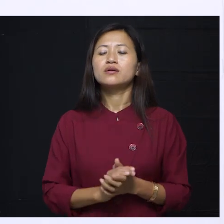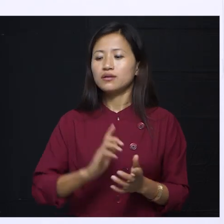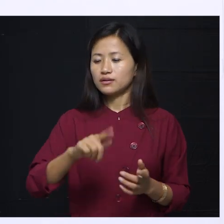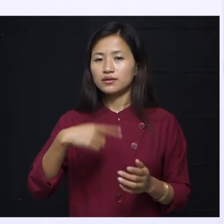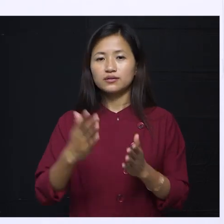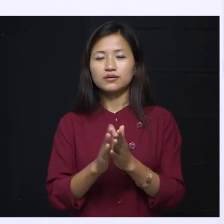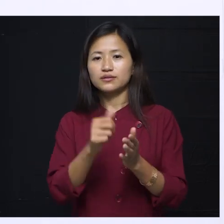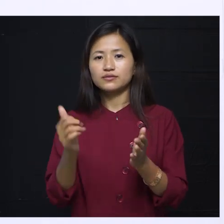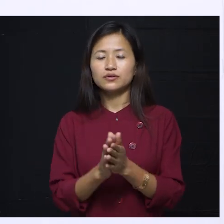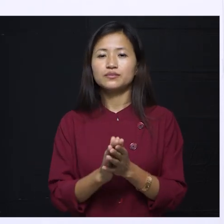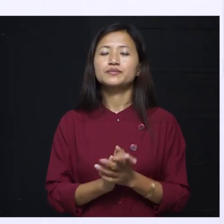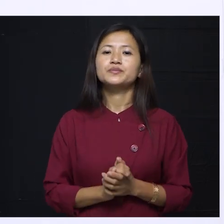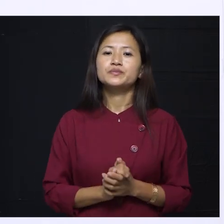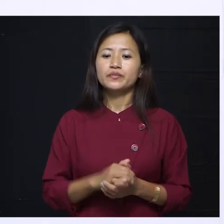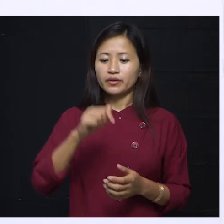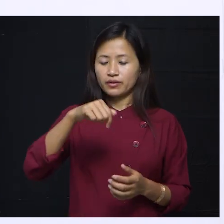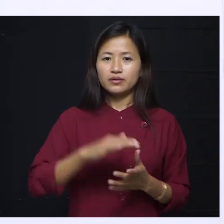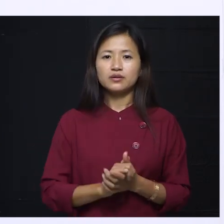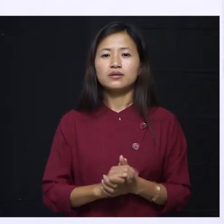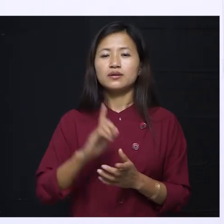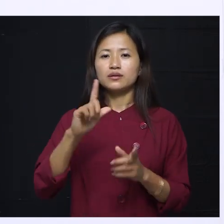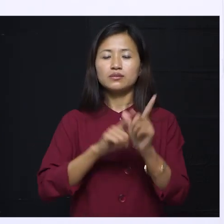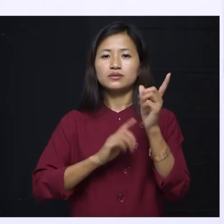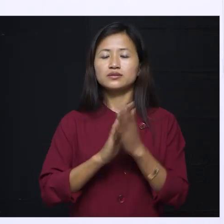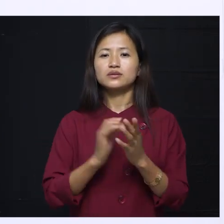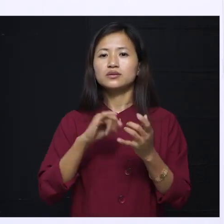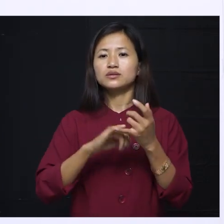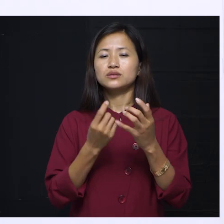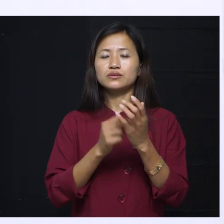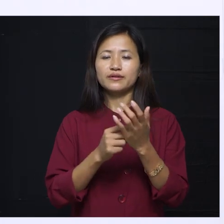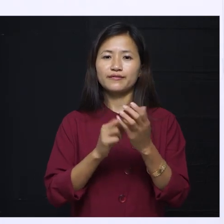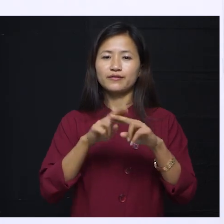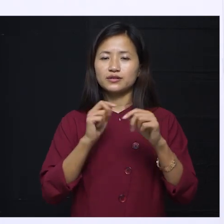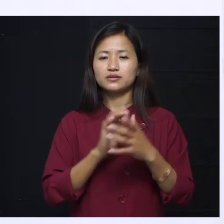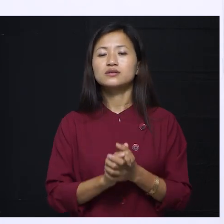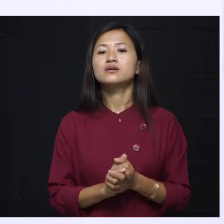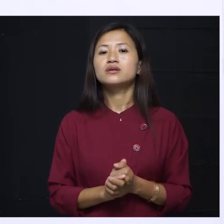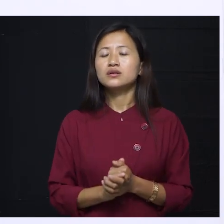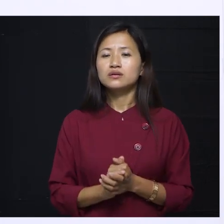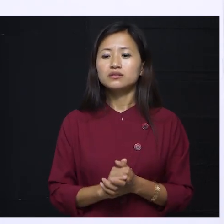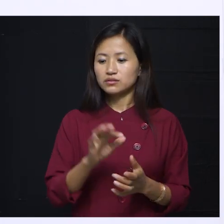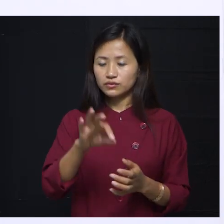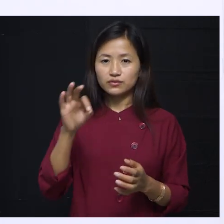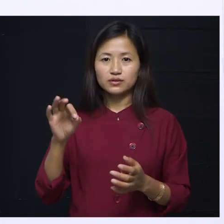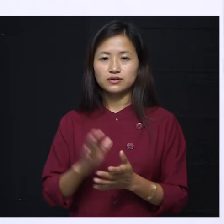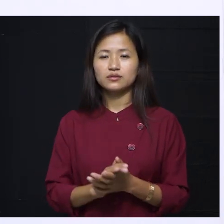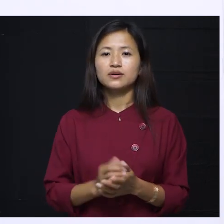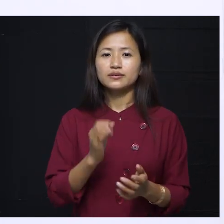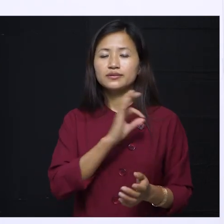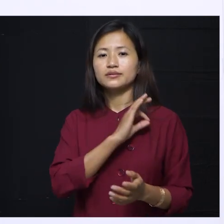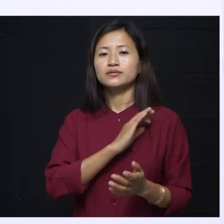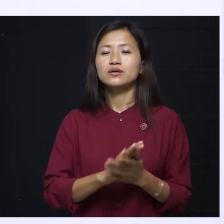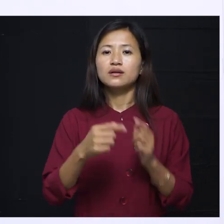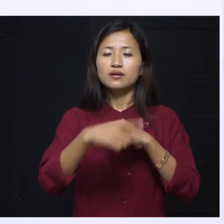form of adverbs, you know. So here, ly is also a suffix. And that's what you will find here. Interesting things about